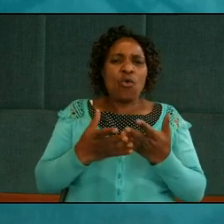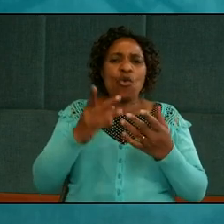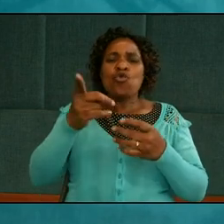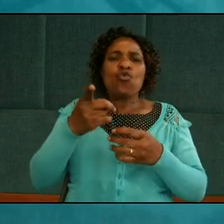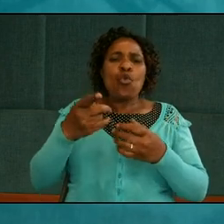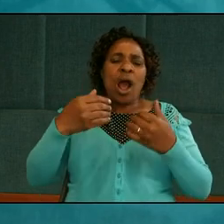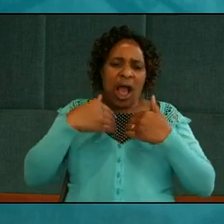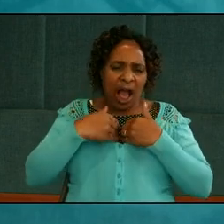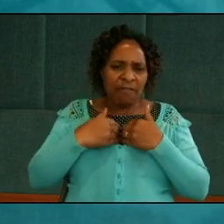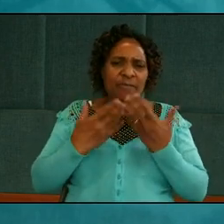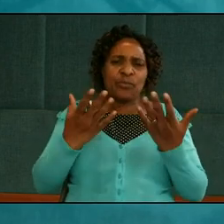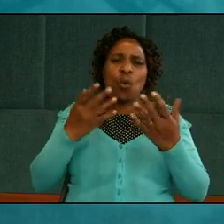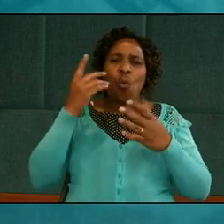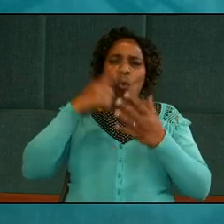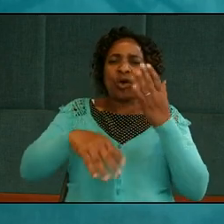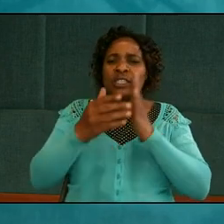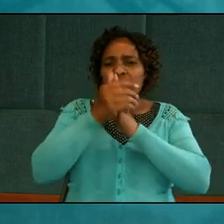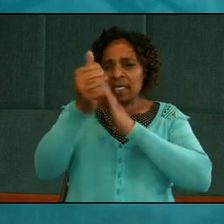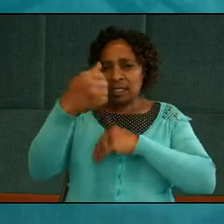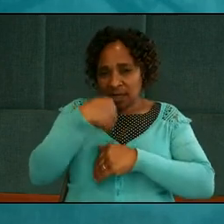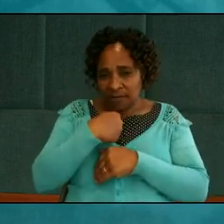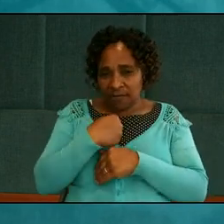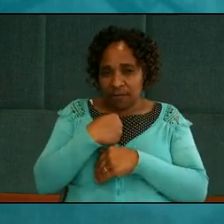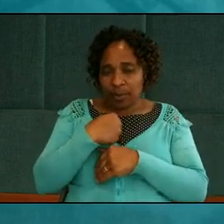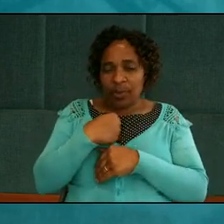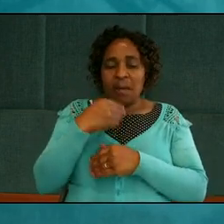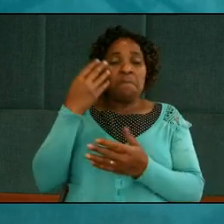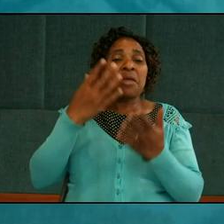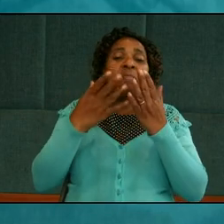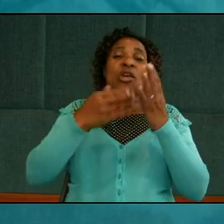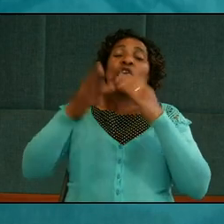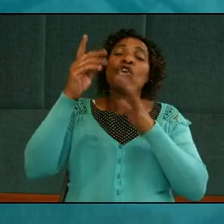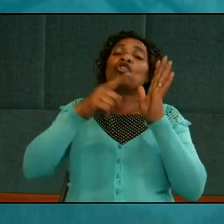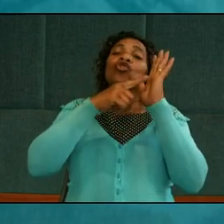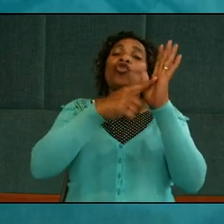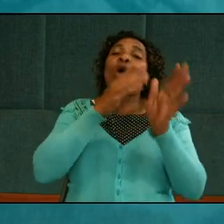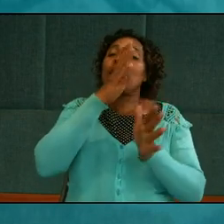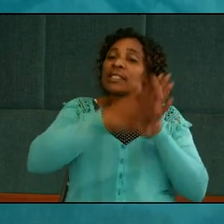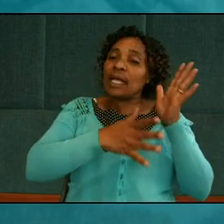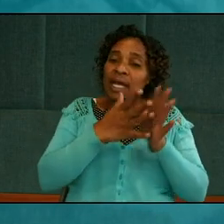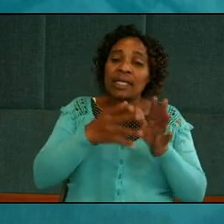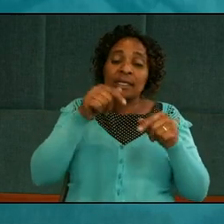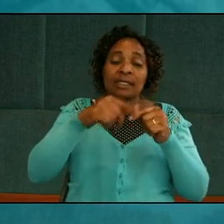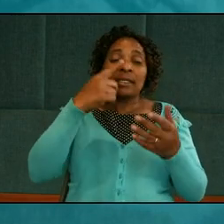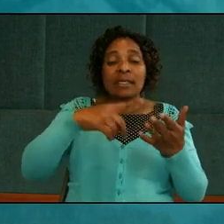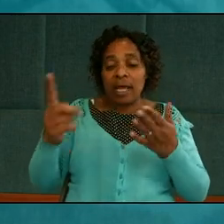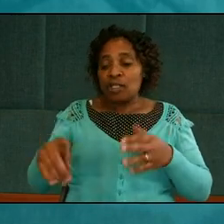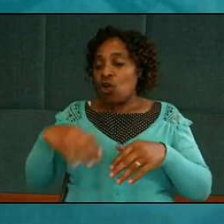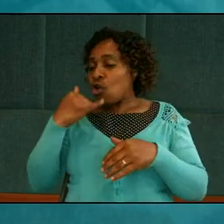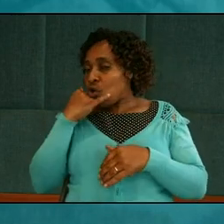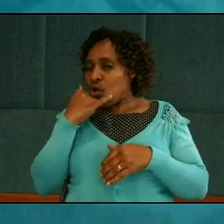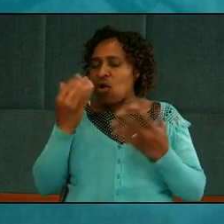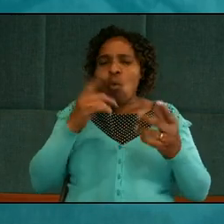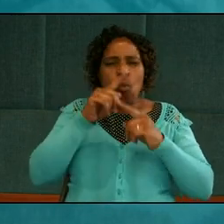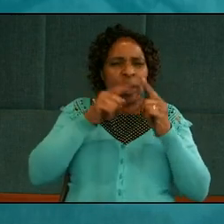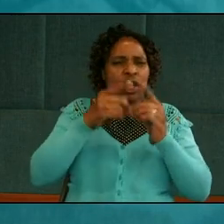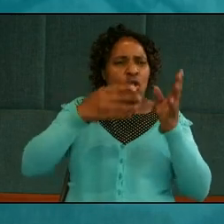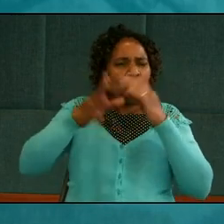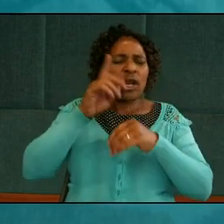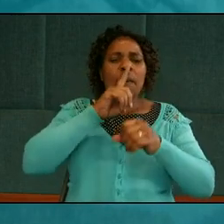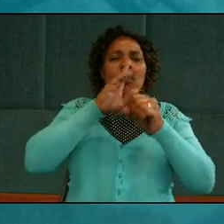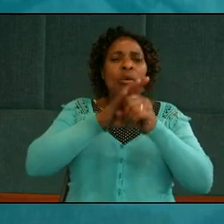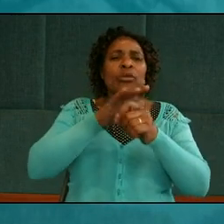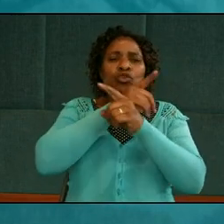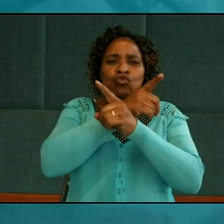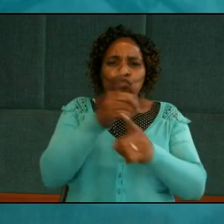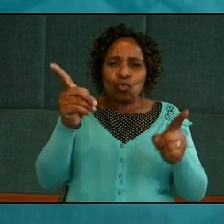you are, what talents you have, whether God will show you a sign if this is right or not. When God has promised